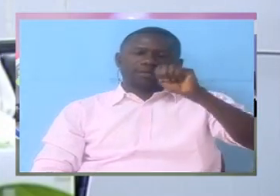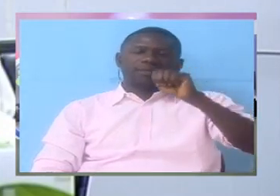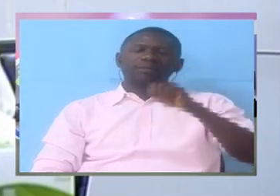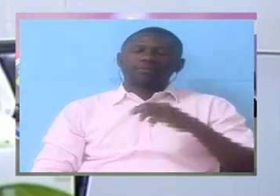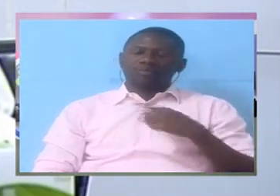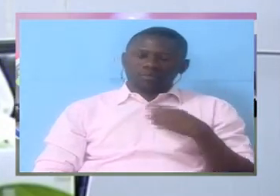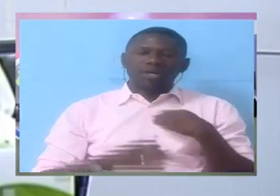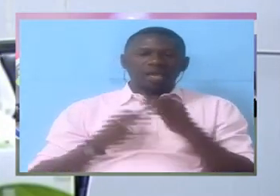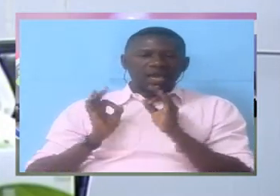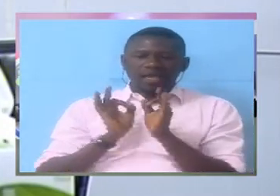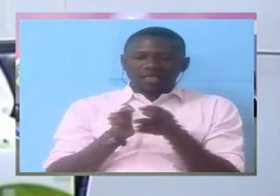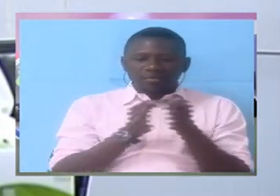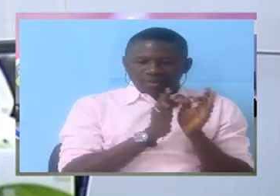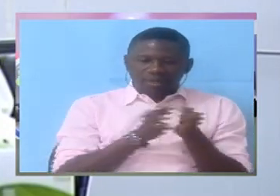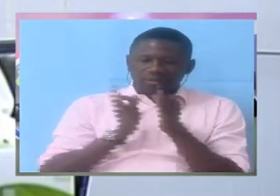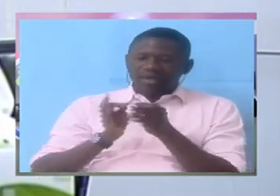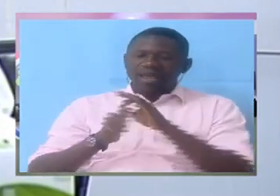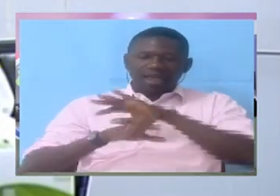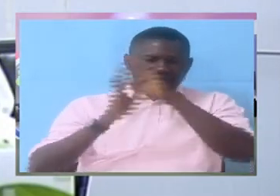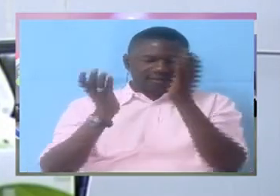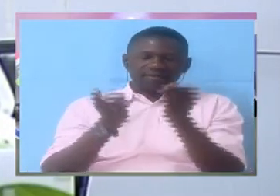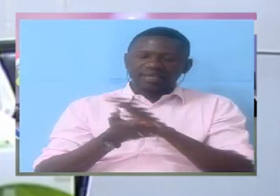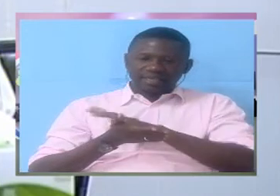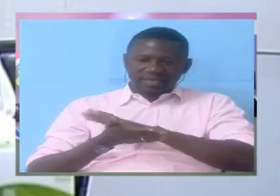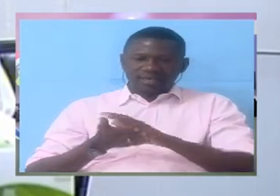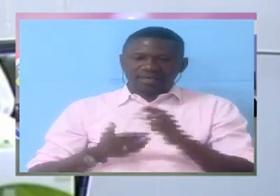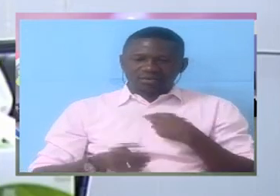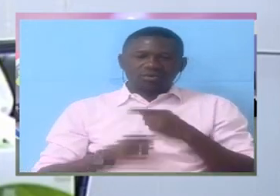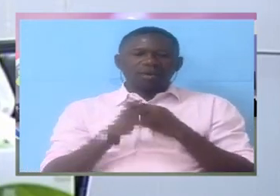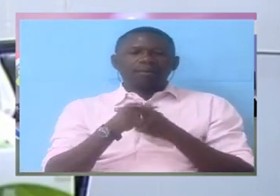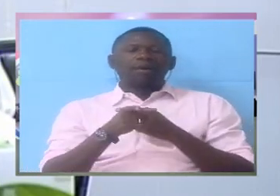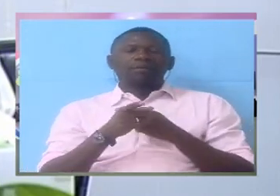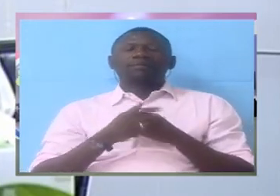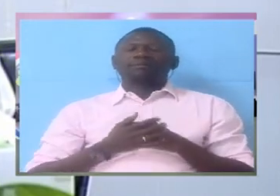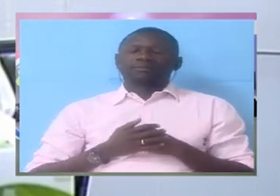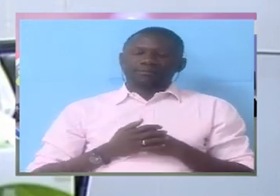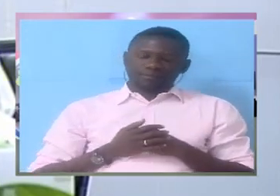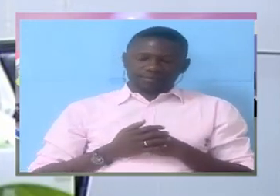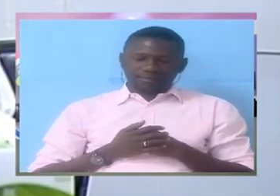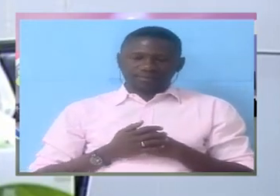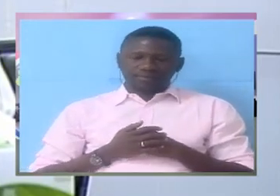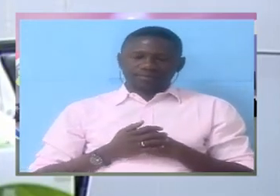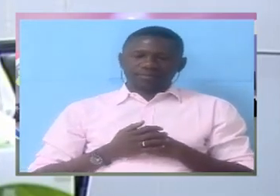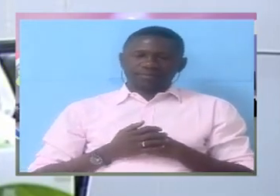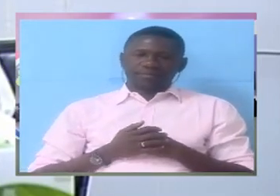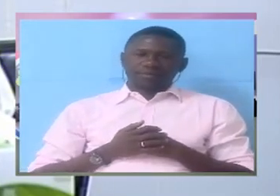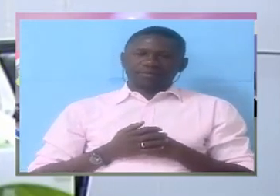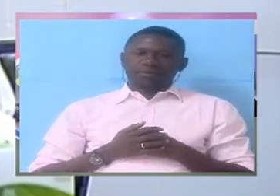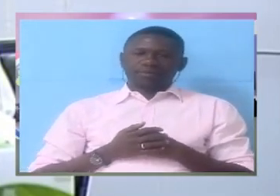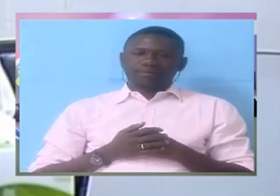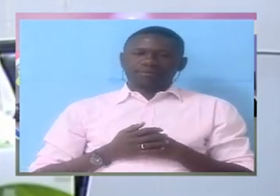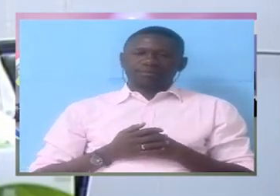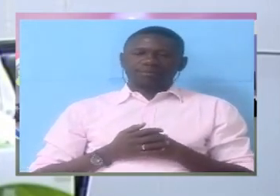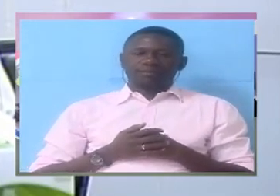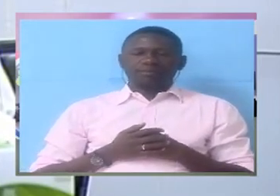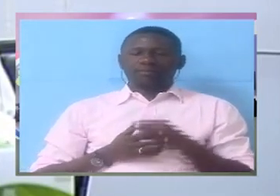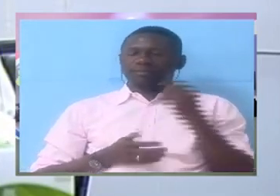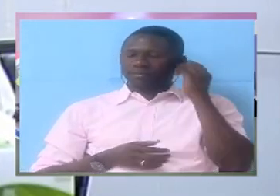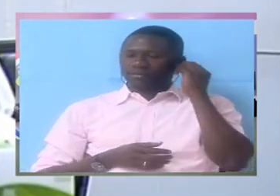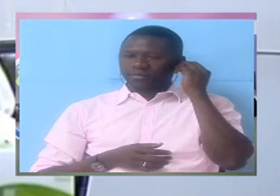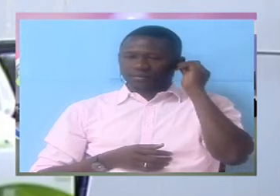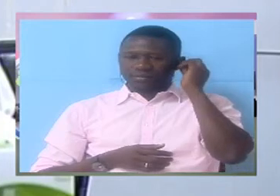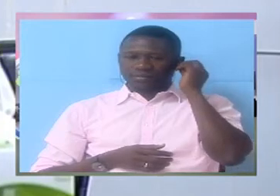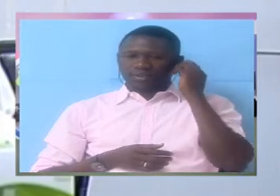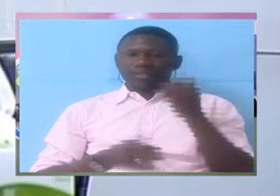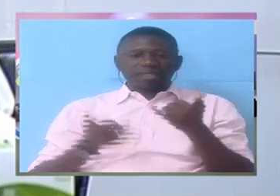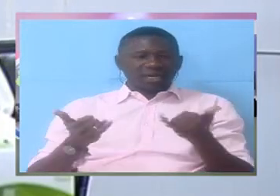explained myself to him, bring amfam fwaye. He said, well, I'm just winding up because a white